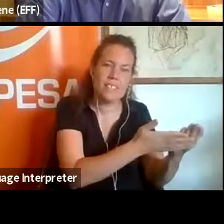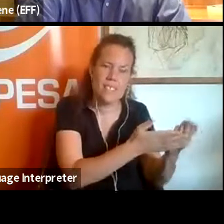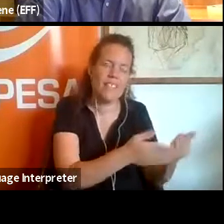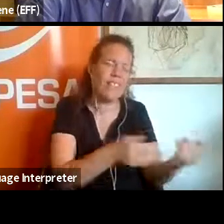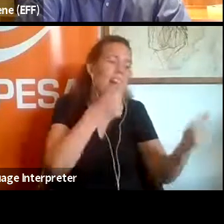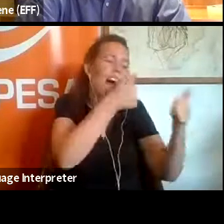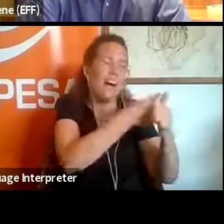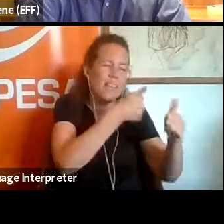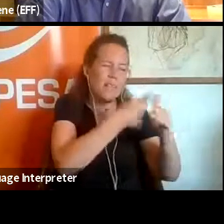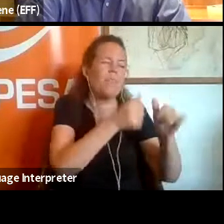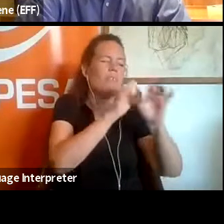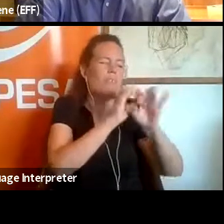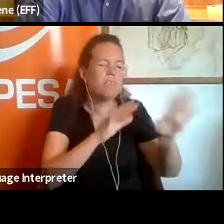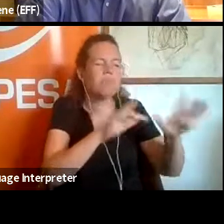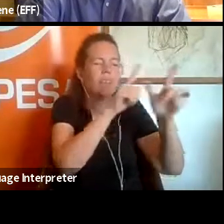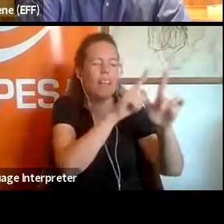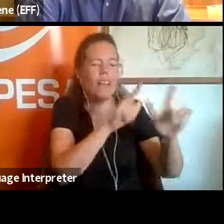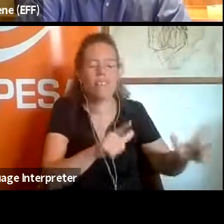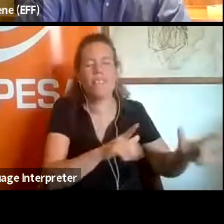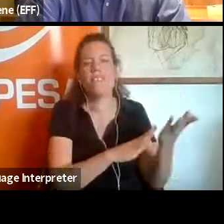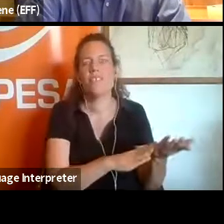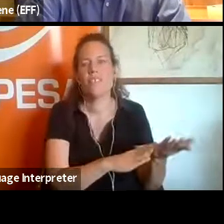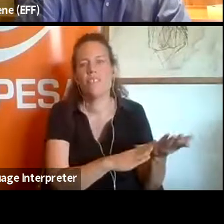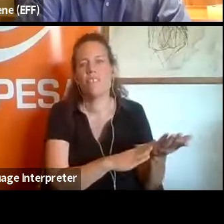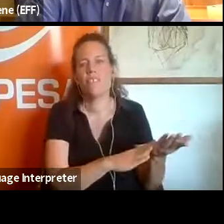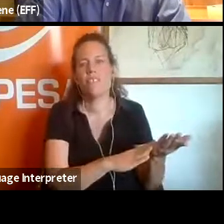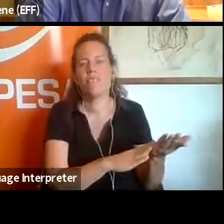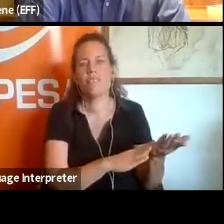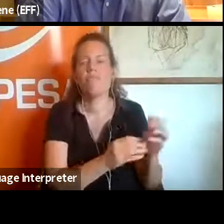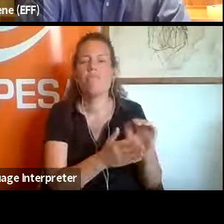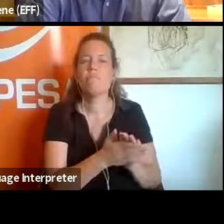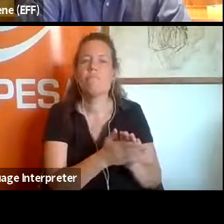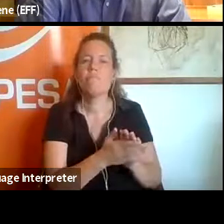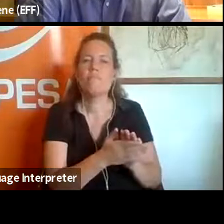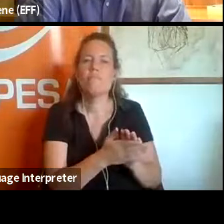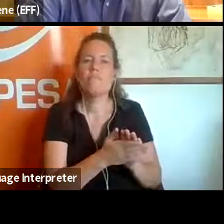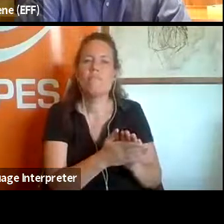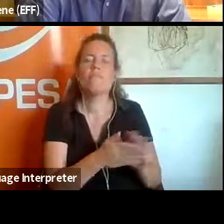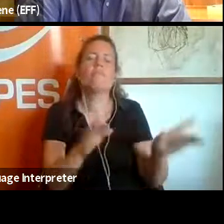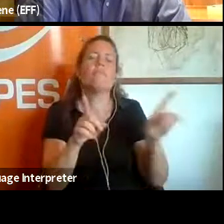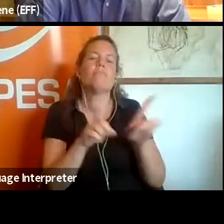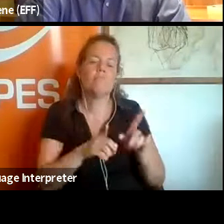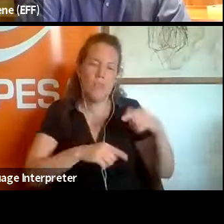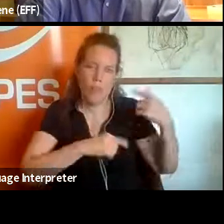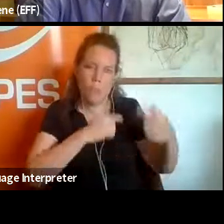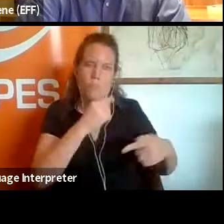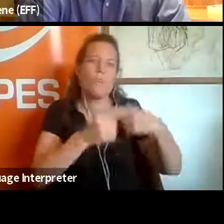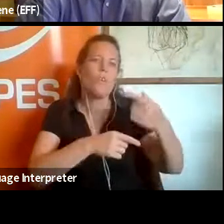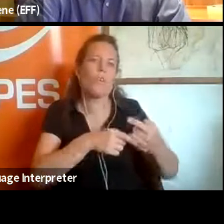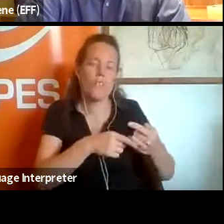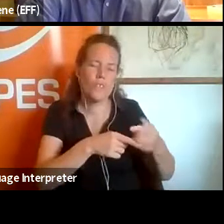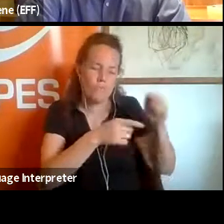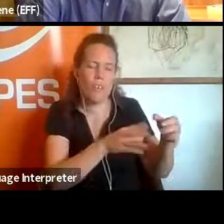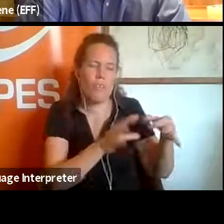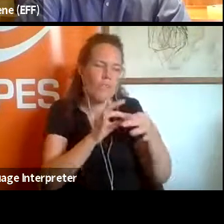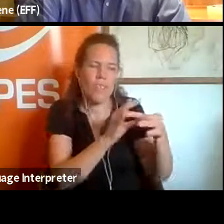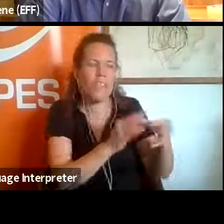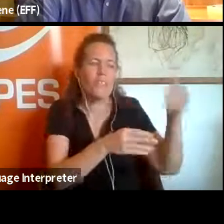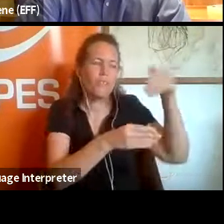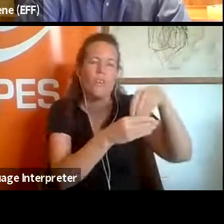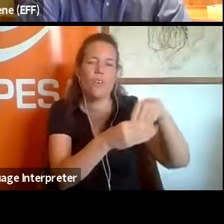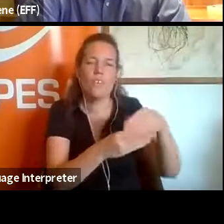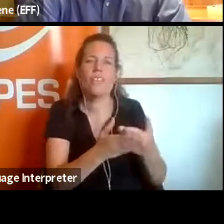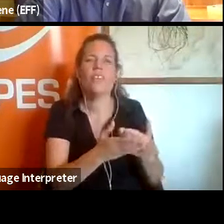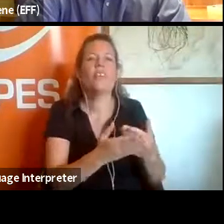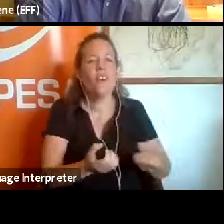languages. The appeals also process related to this context and available to